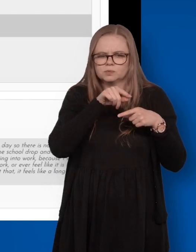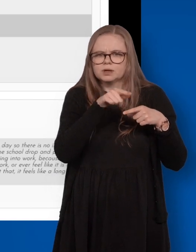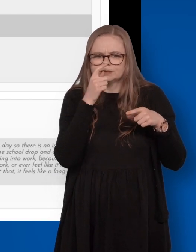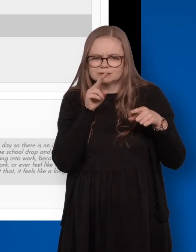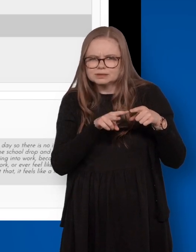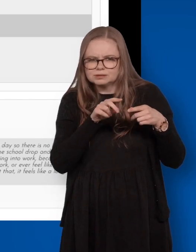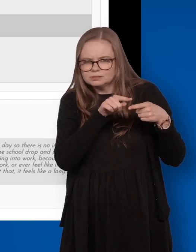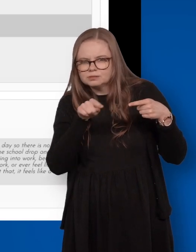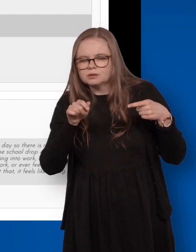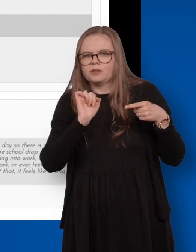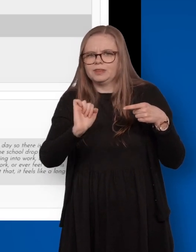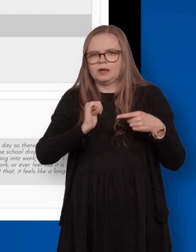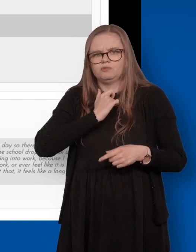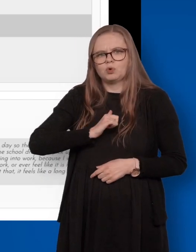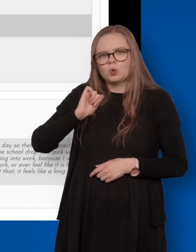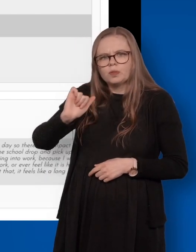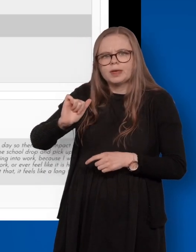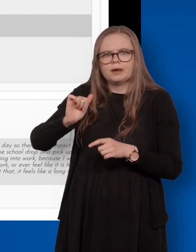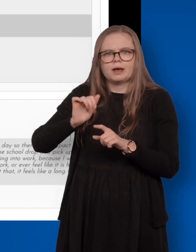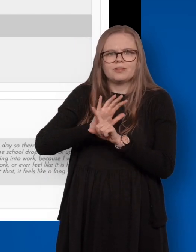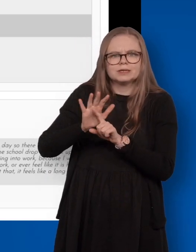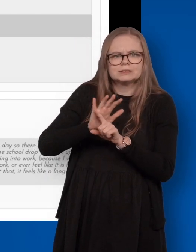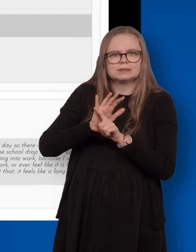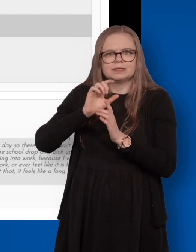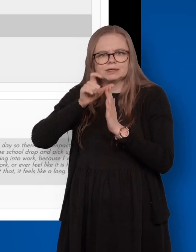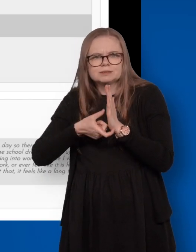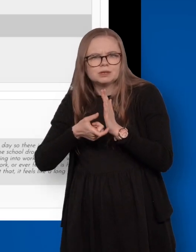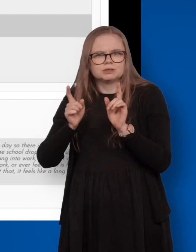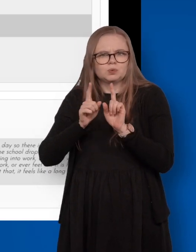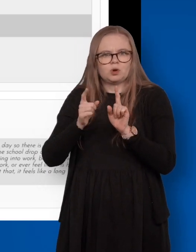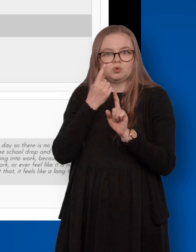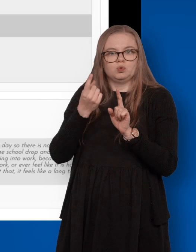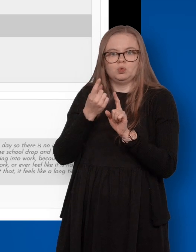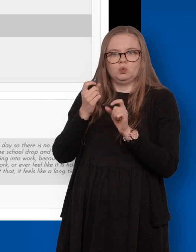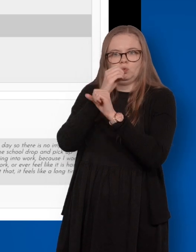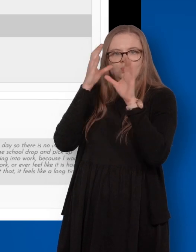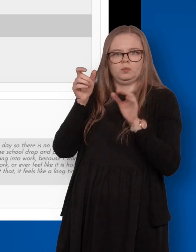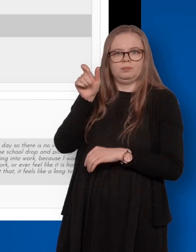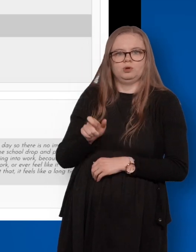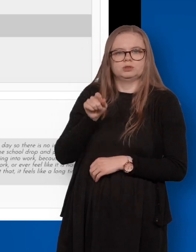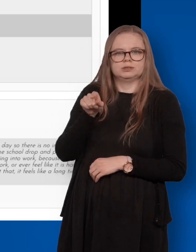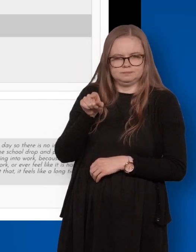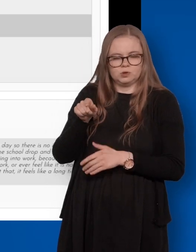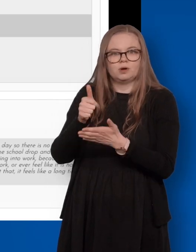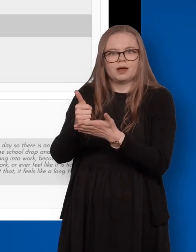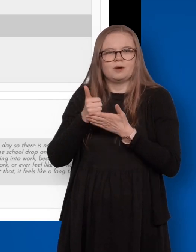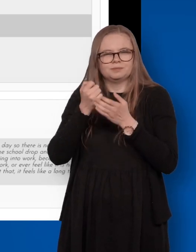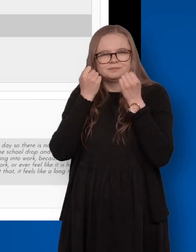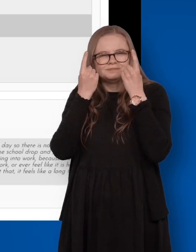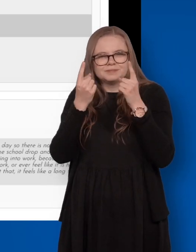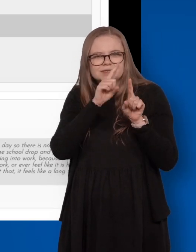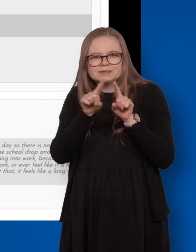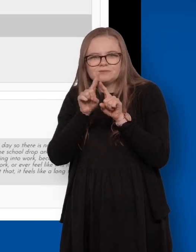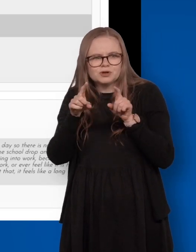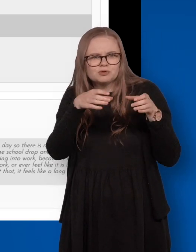made this statement, gender, ethnicity, disability. And again, this can be really useful for understanding across different